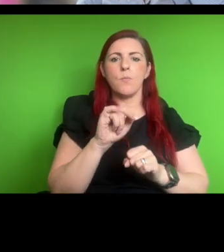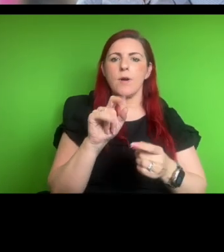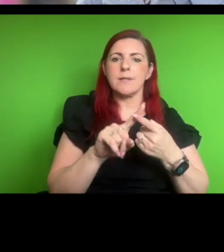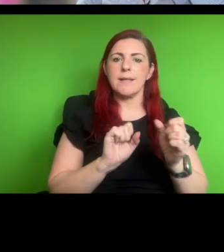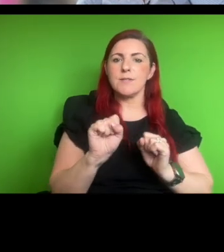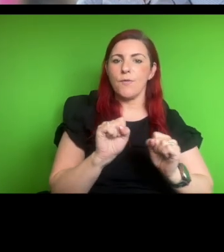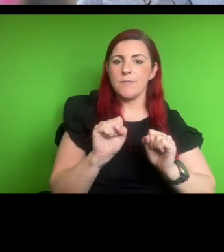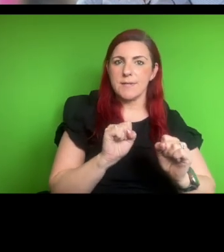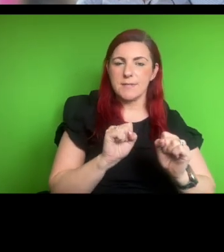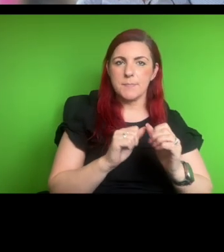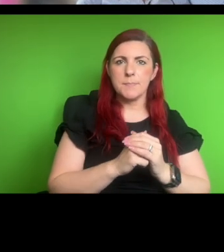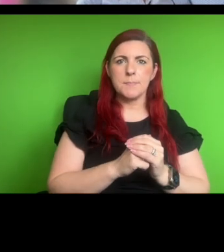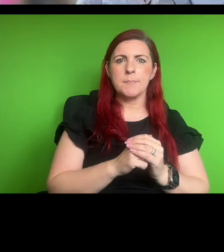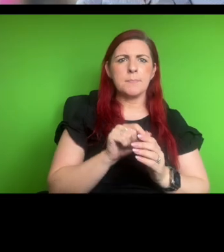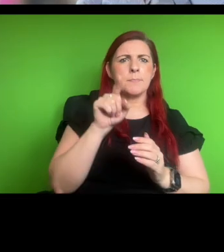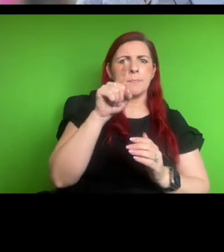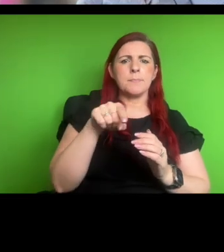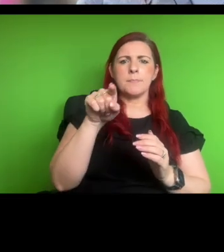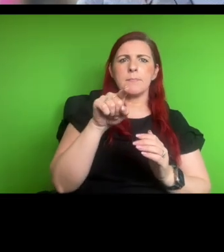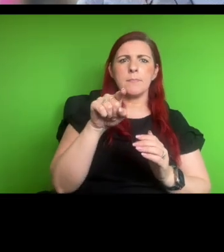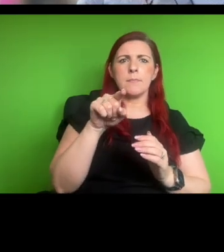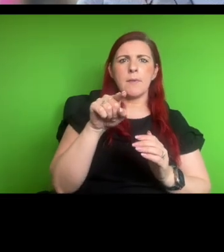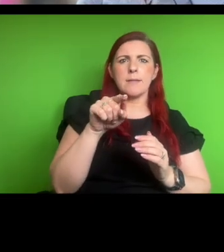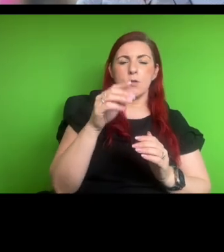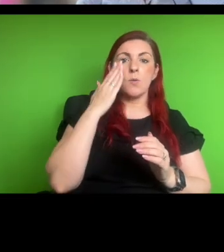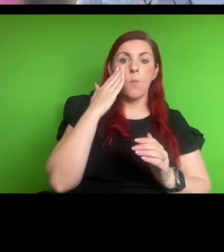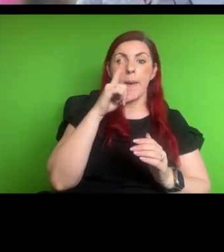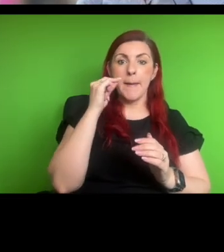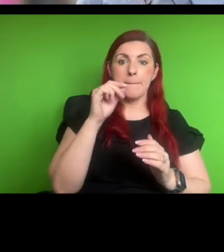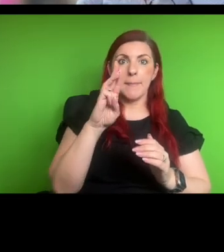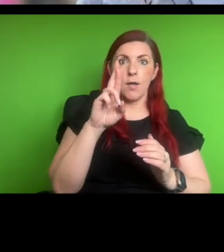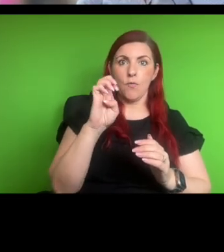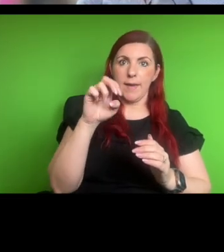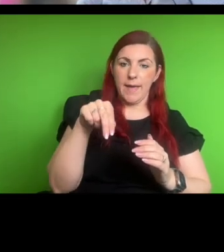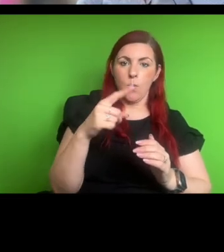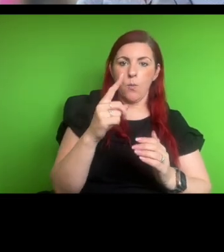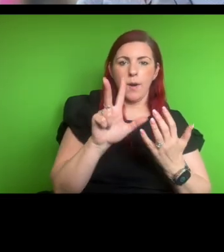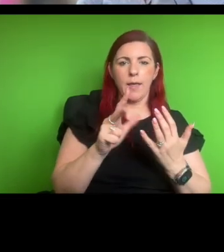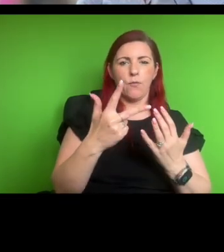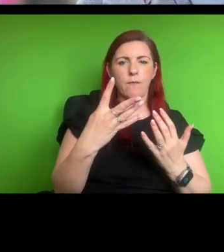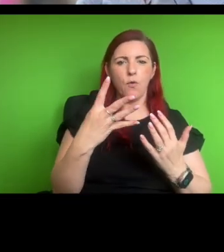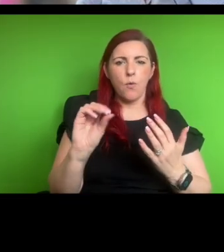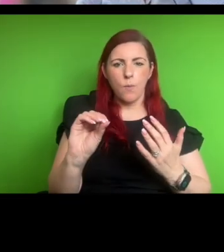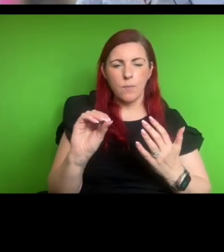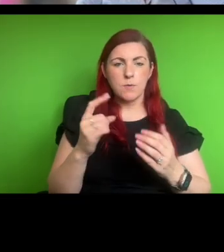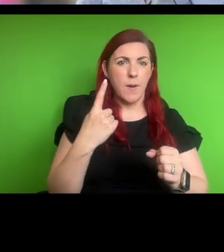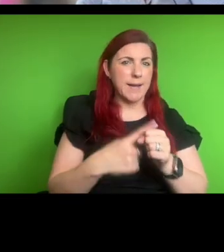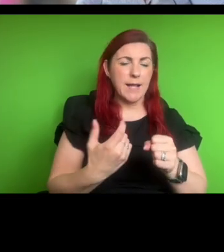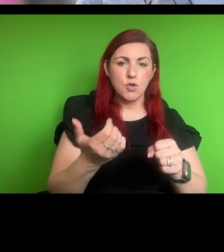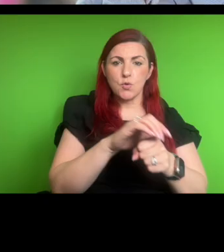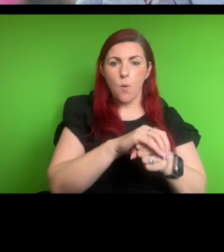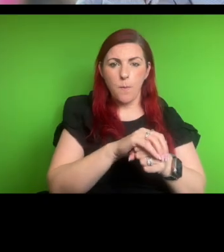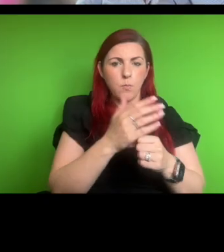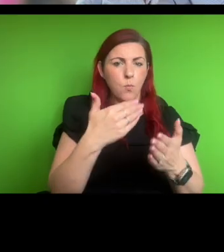as 18340. So the scope of the standard, again, each standard has a scope, and the scope of